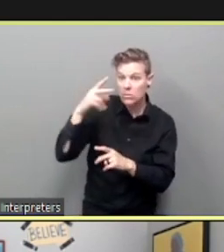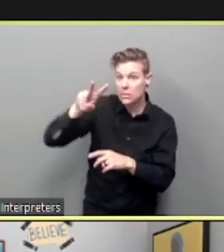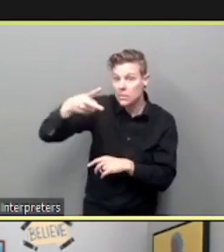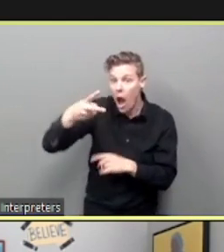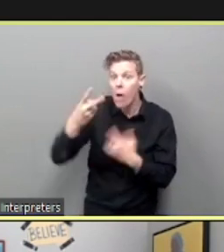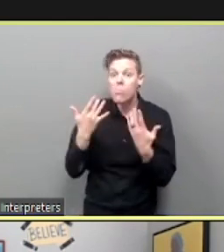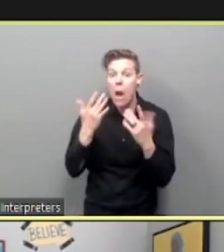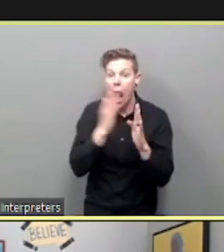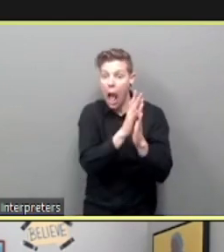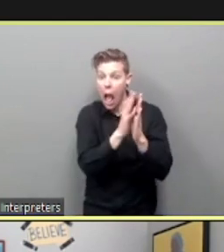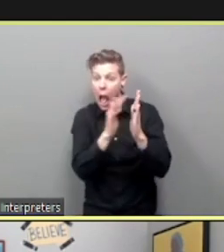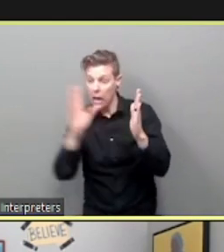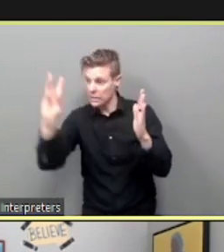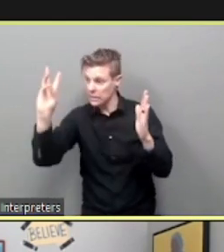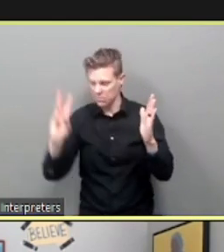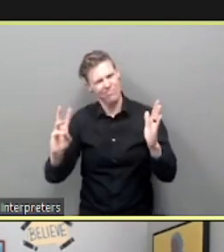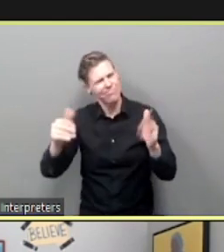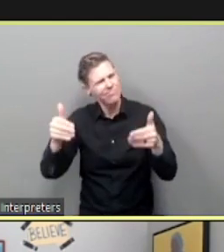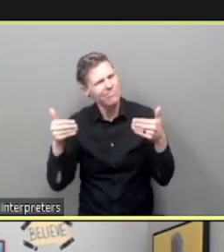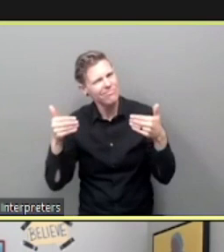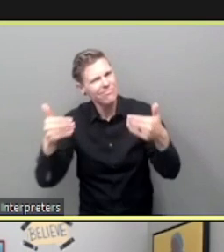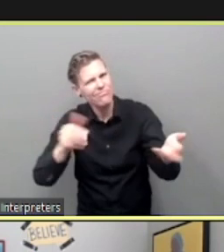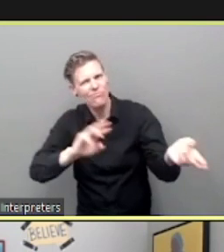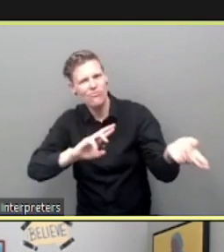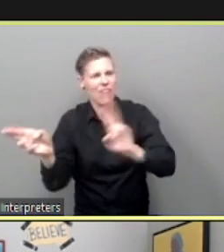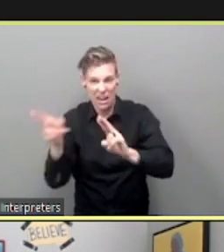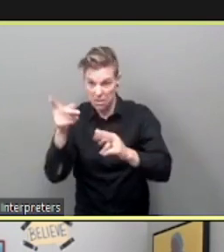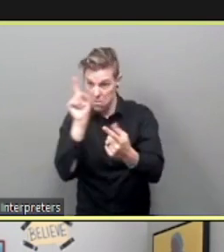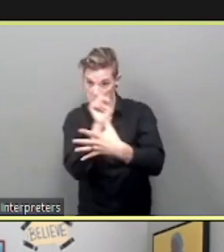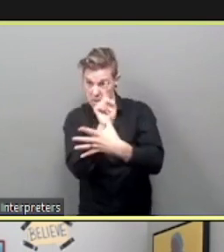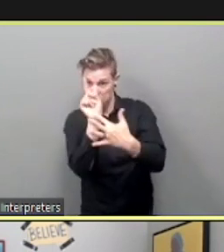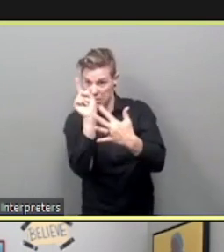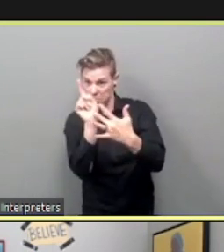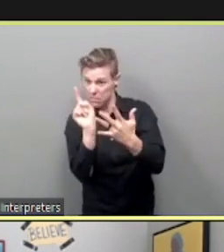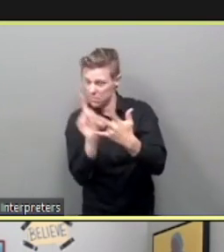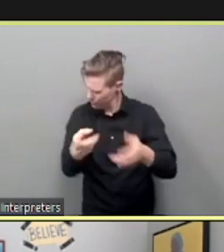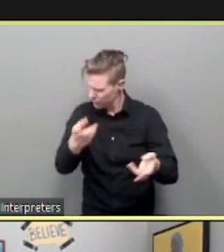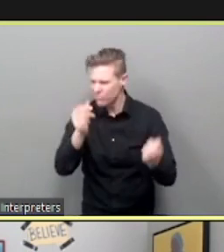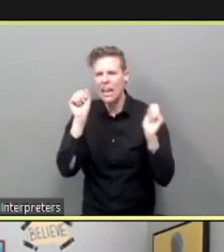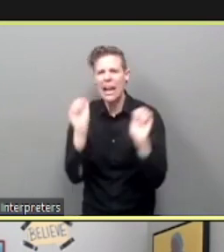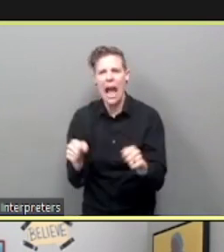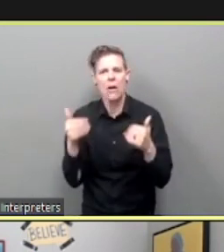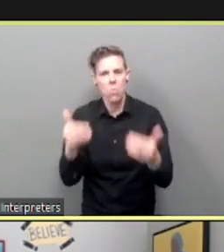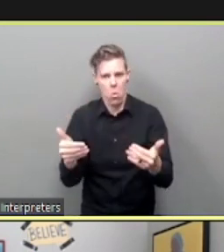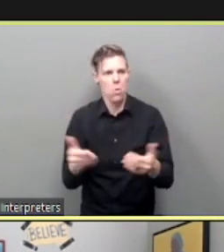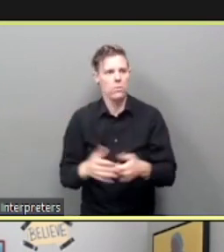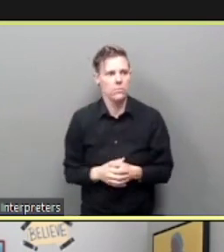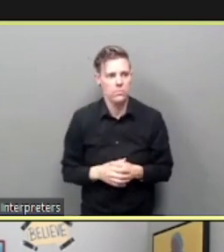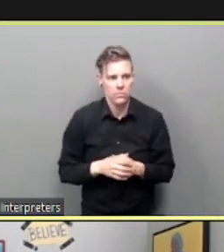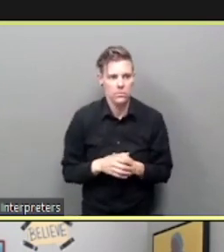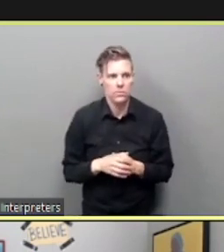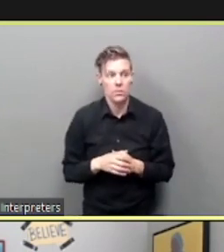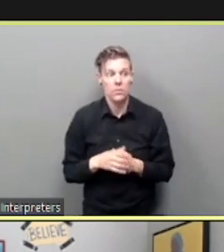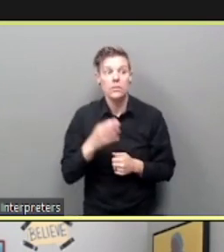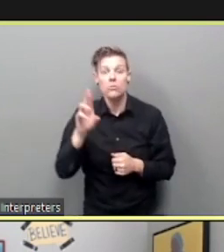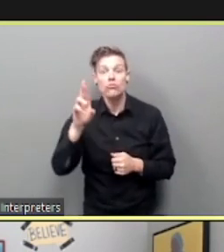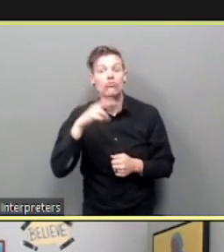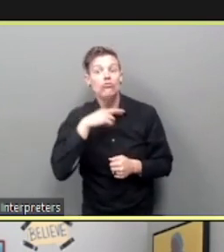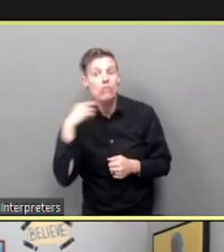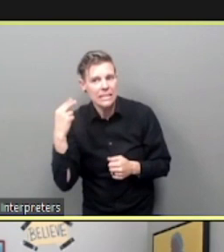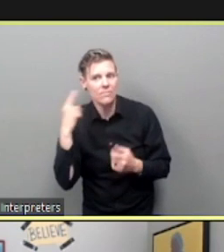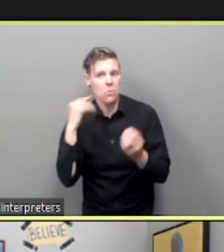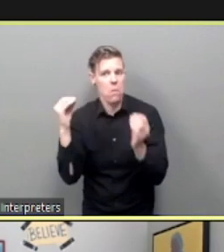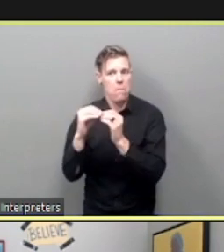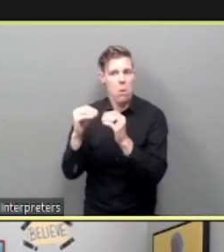get boosted, but if you're 65 and older, because of your risk for getting sicker, if you're 65 and older, we're